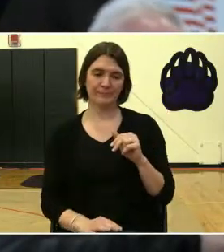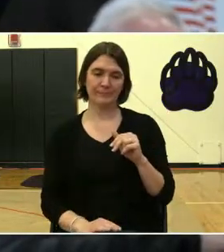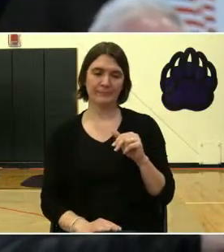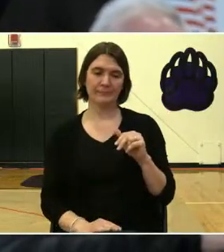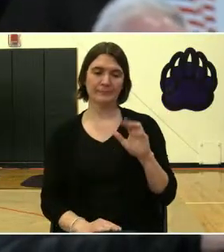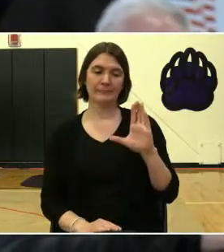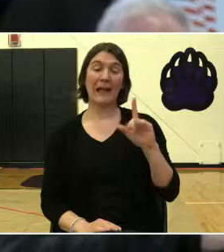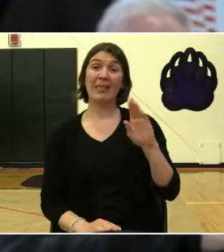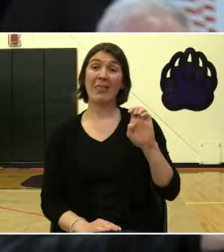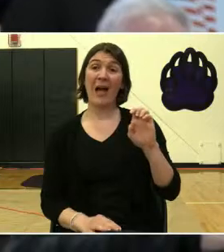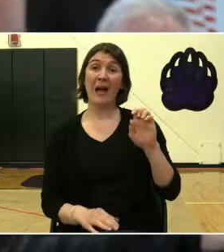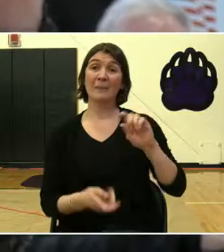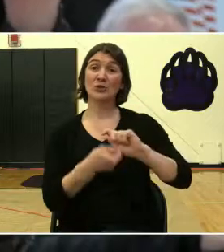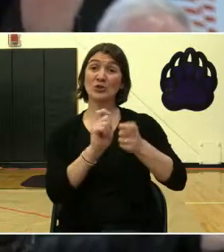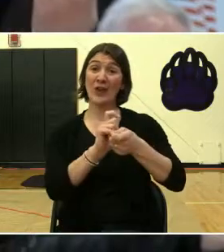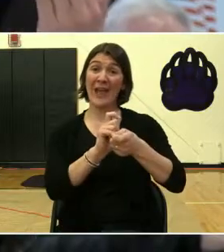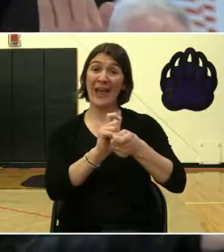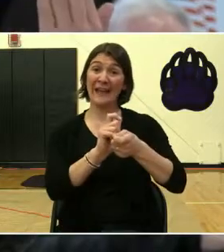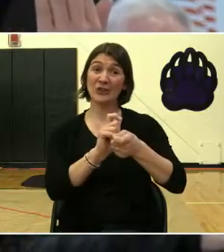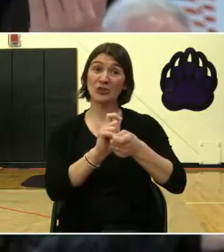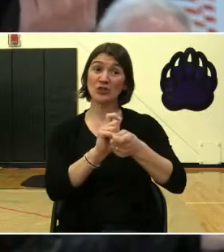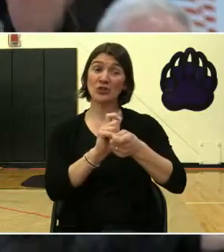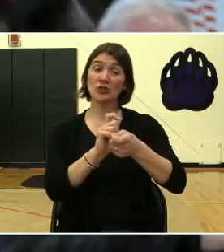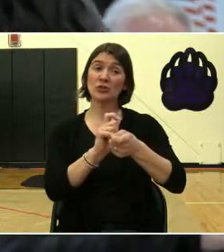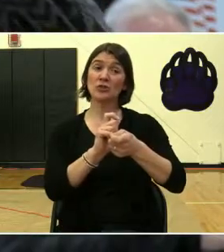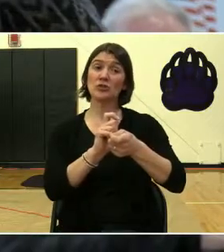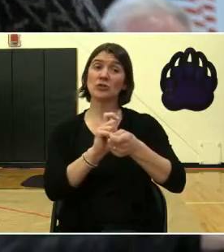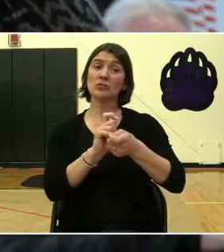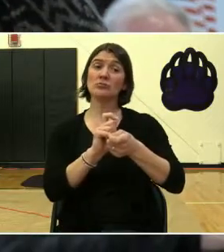climate change burden that the